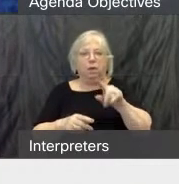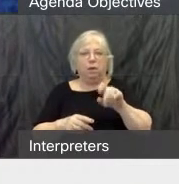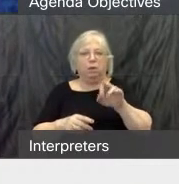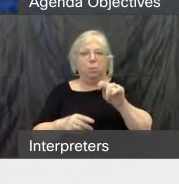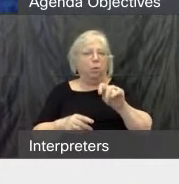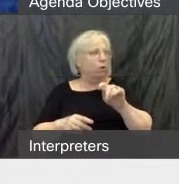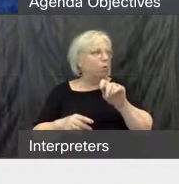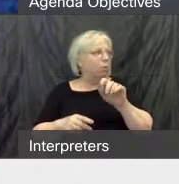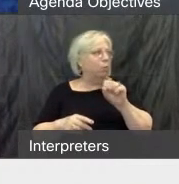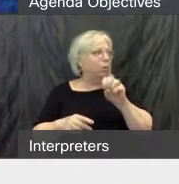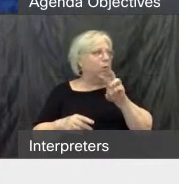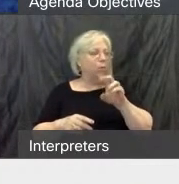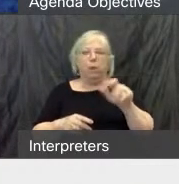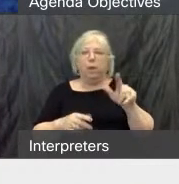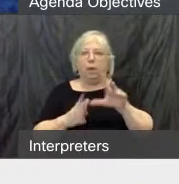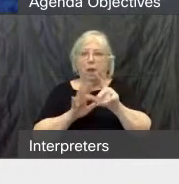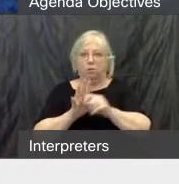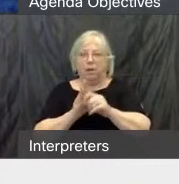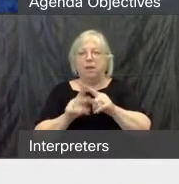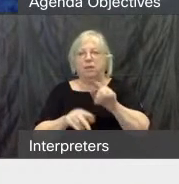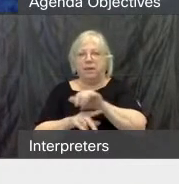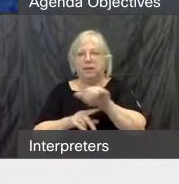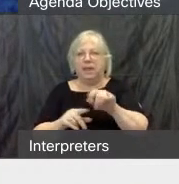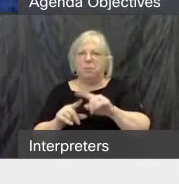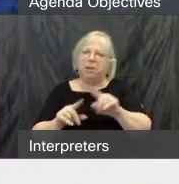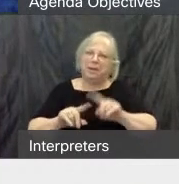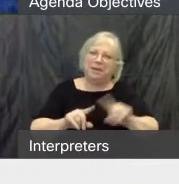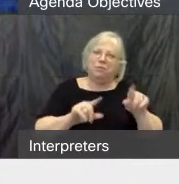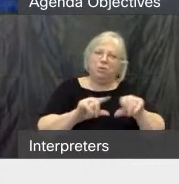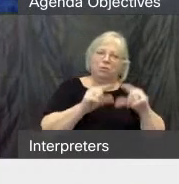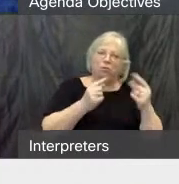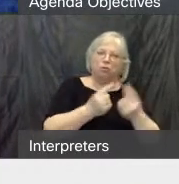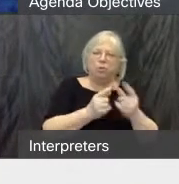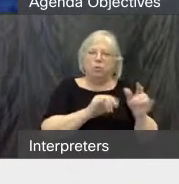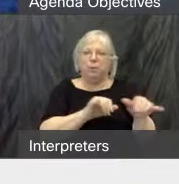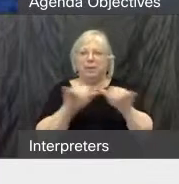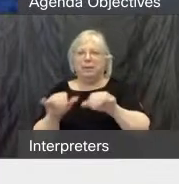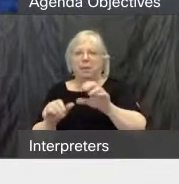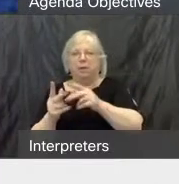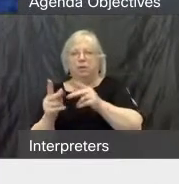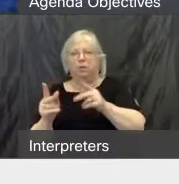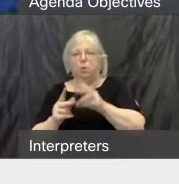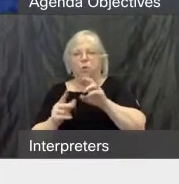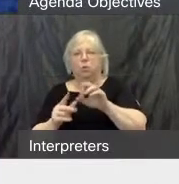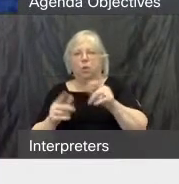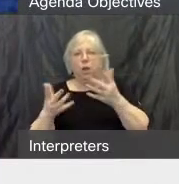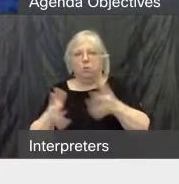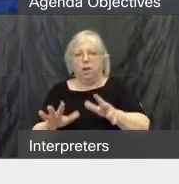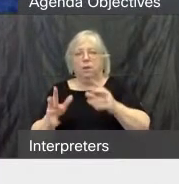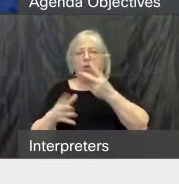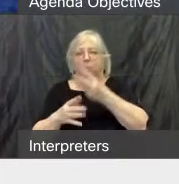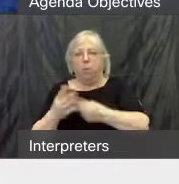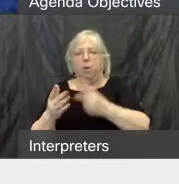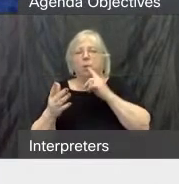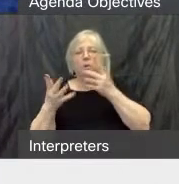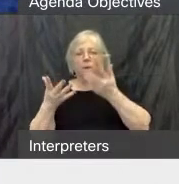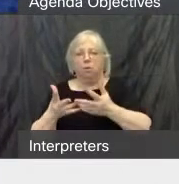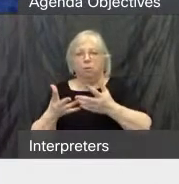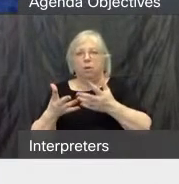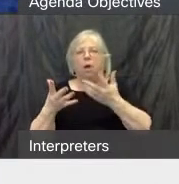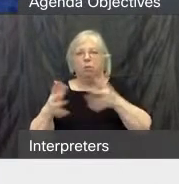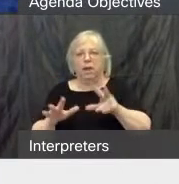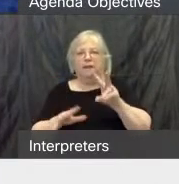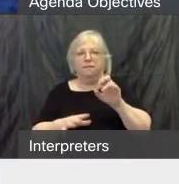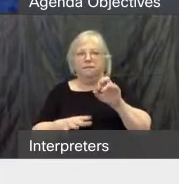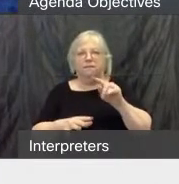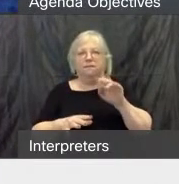contract. So these would just be the same version, but just a different entity. So it would be the same type that Sourcewell was already vetted. So both of these organizations were